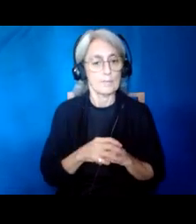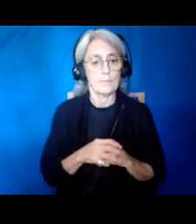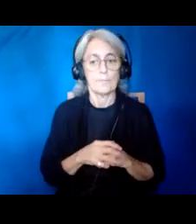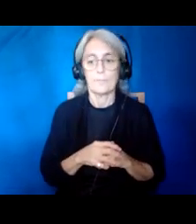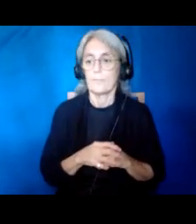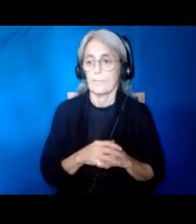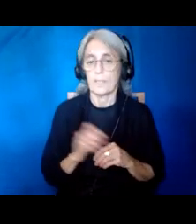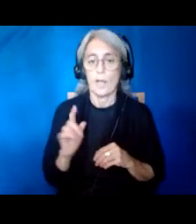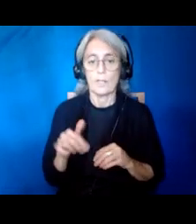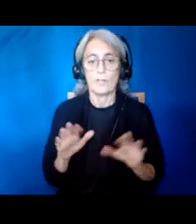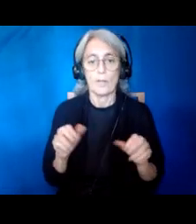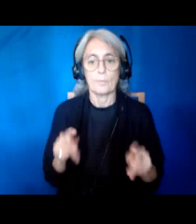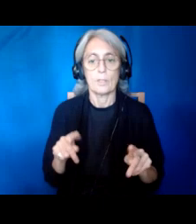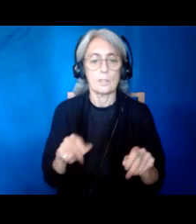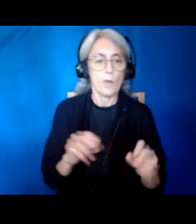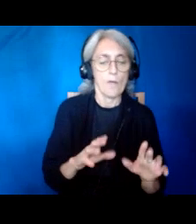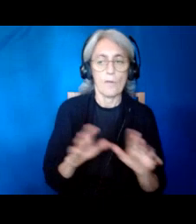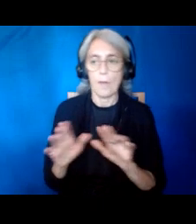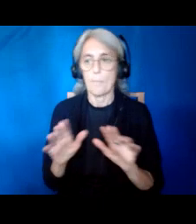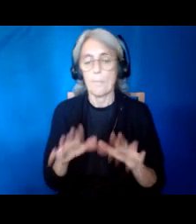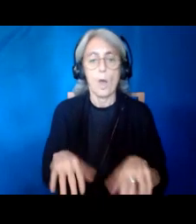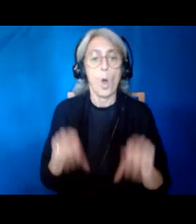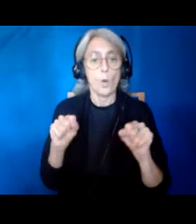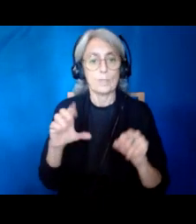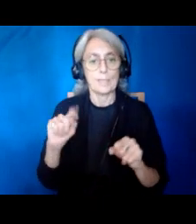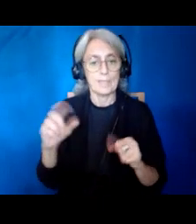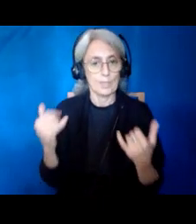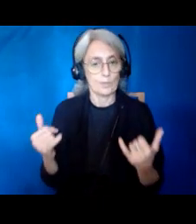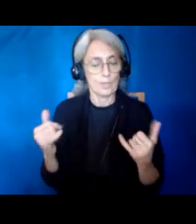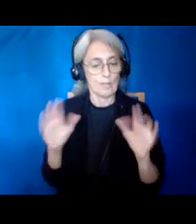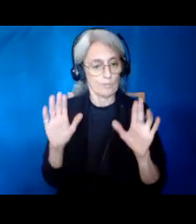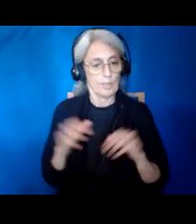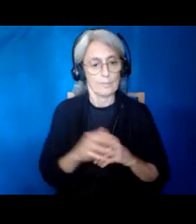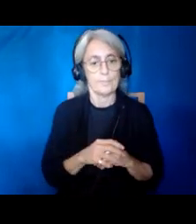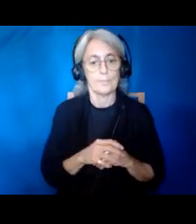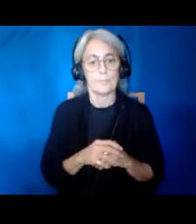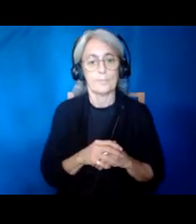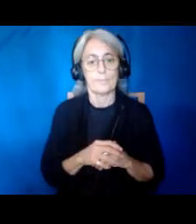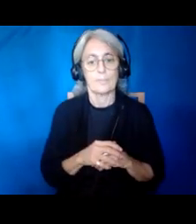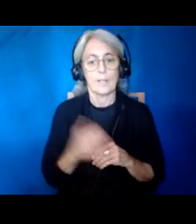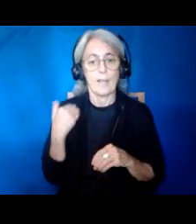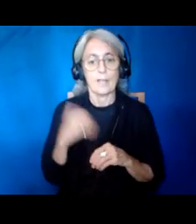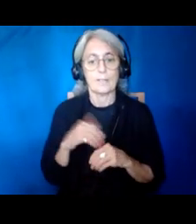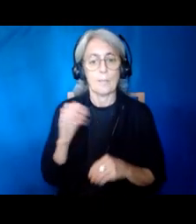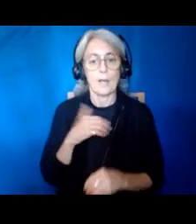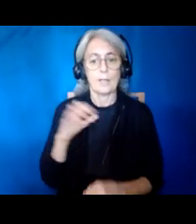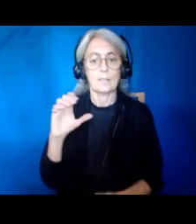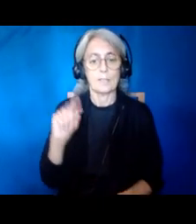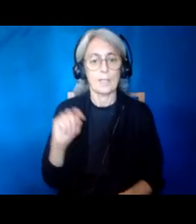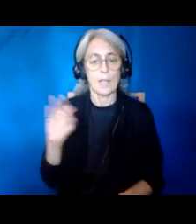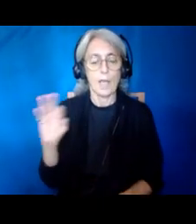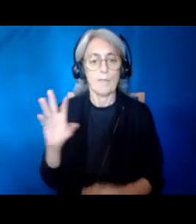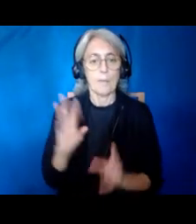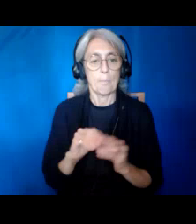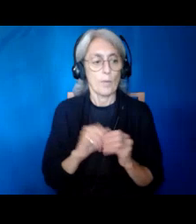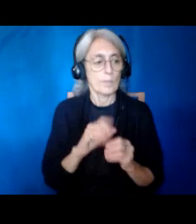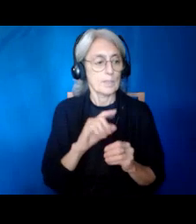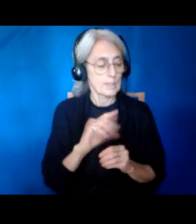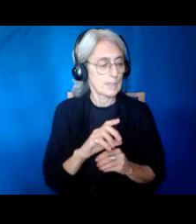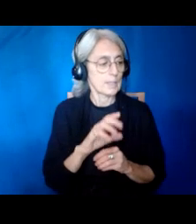had to host the CTC today. The last time our CTF met with Caltrans and CTC staff was on